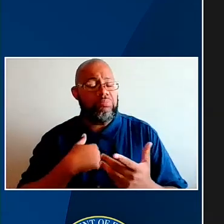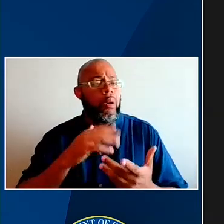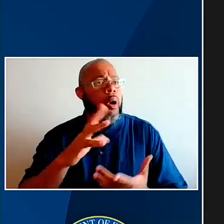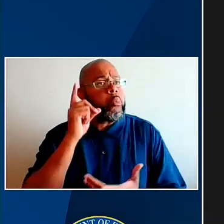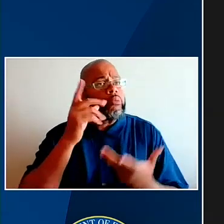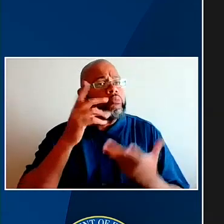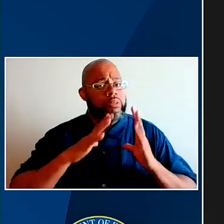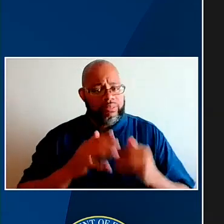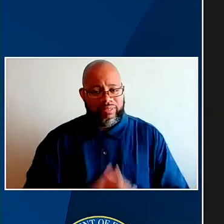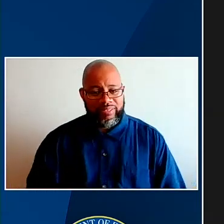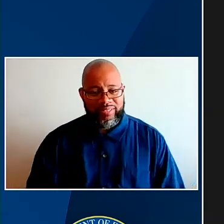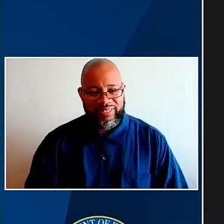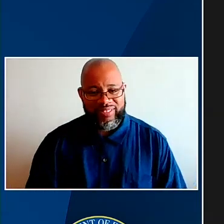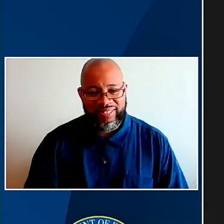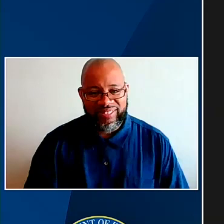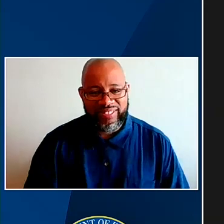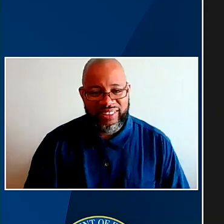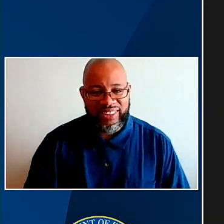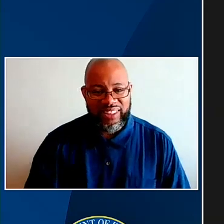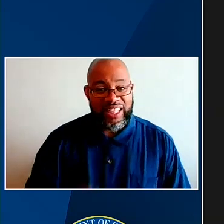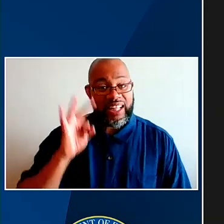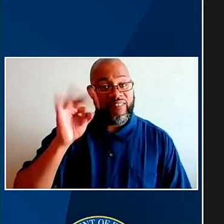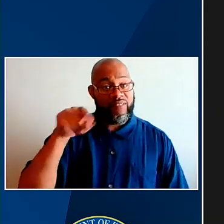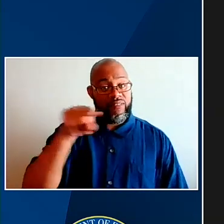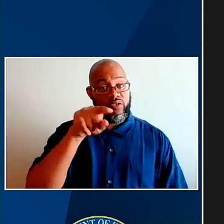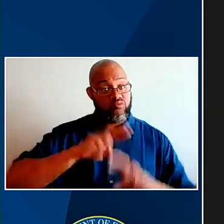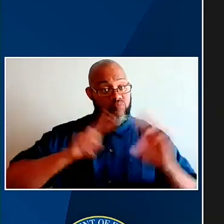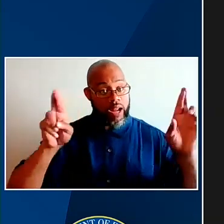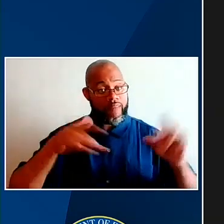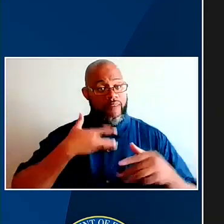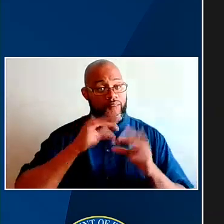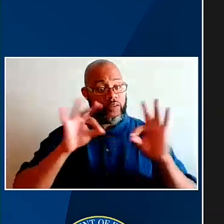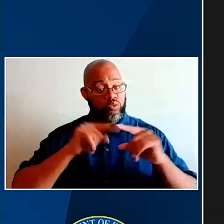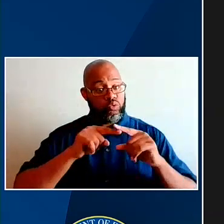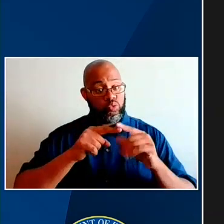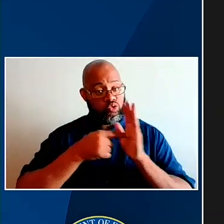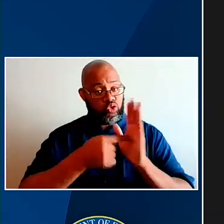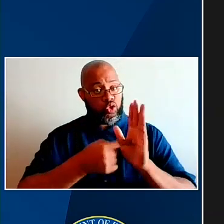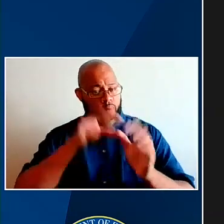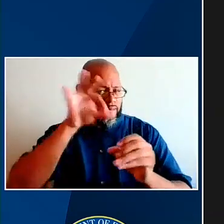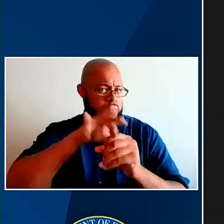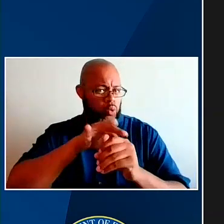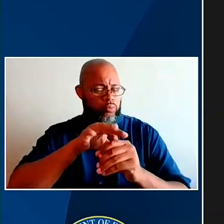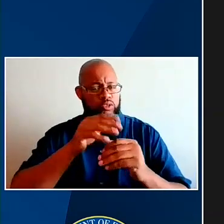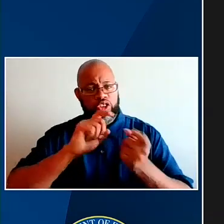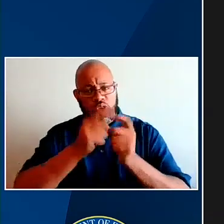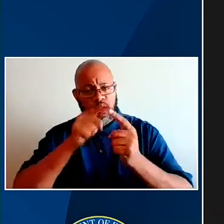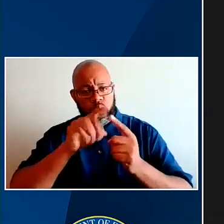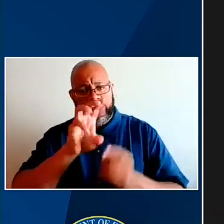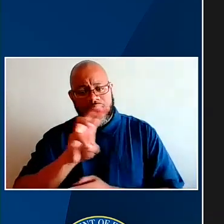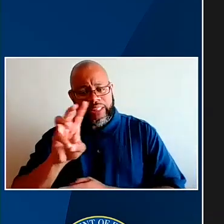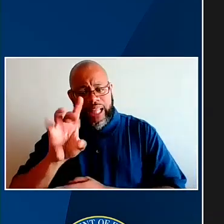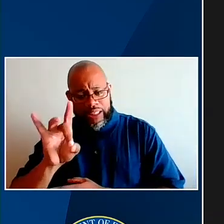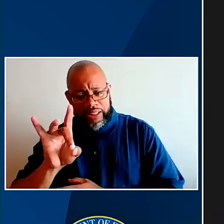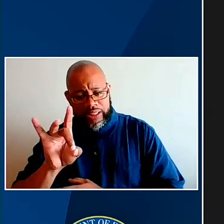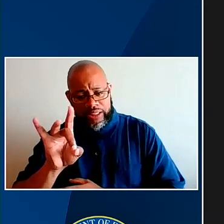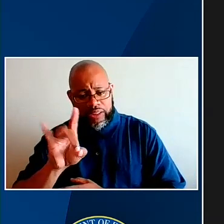right. If folks are ready, feel free to indicate where you are on the changes to